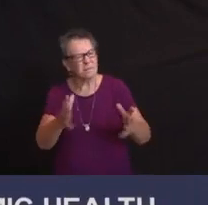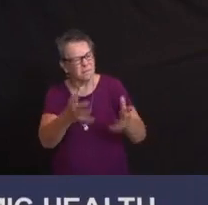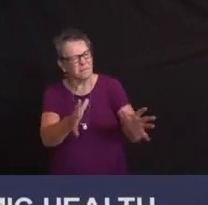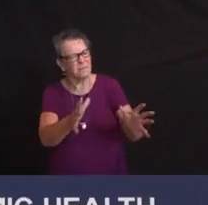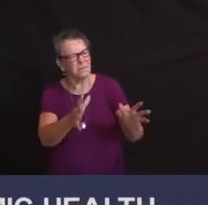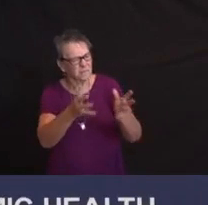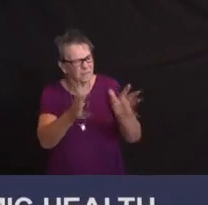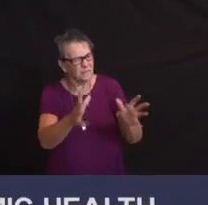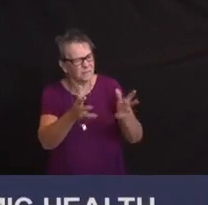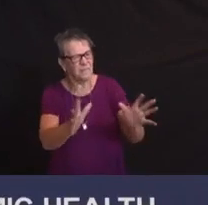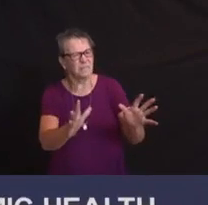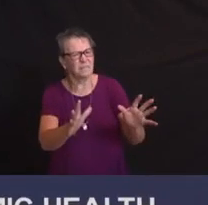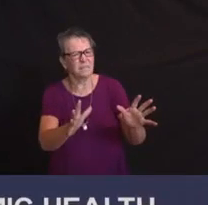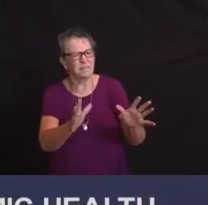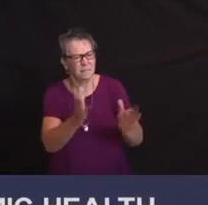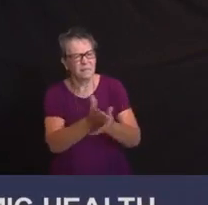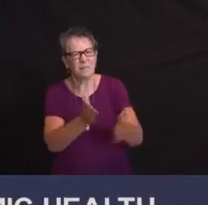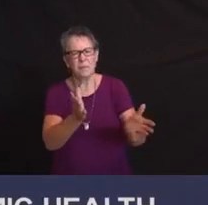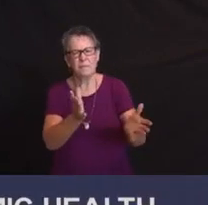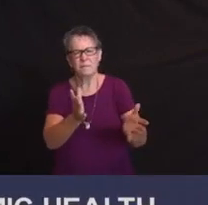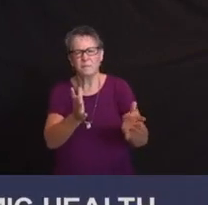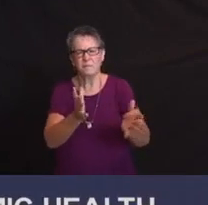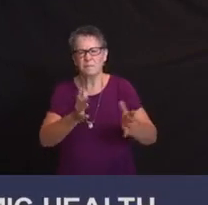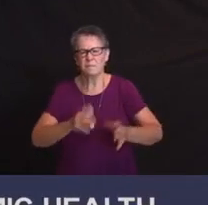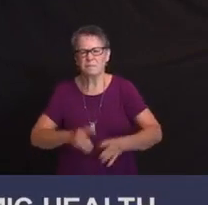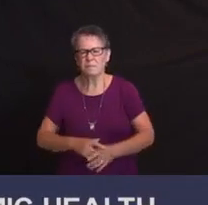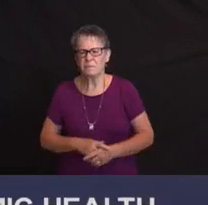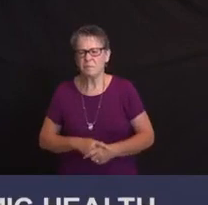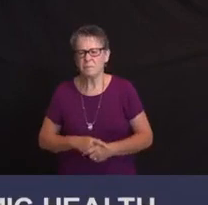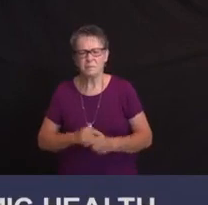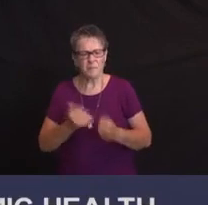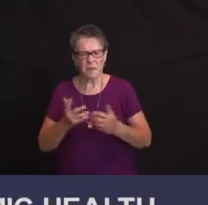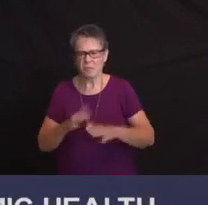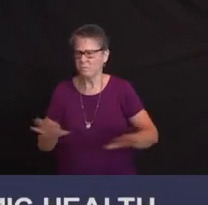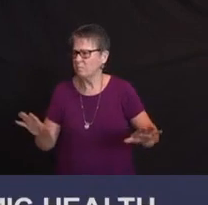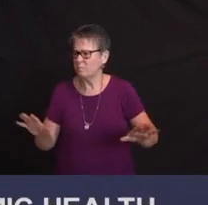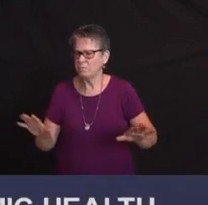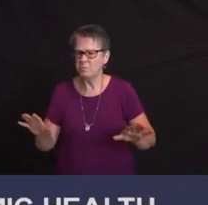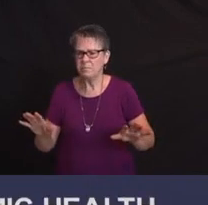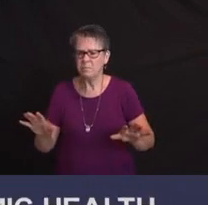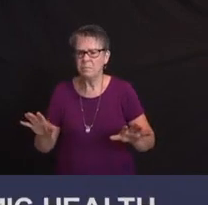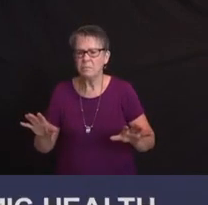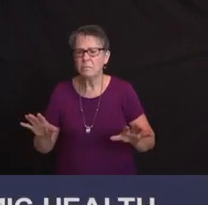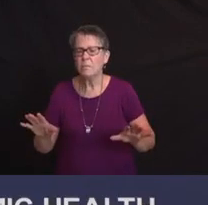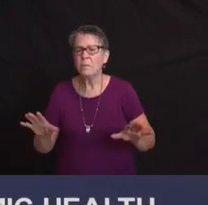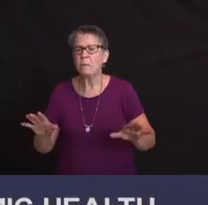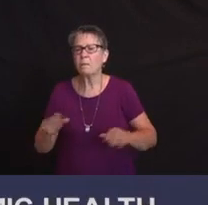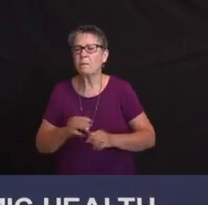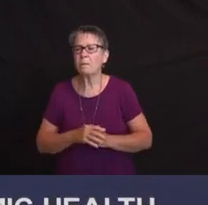And I'll just leave it at that. Is that fair to say? Thank you. Nikita, a new